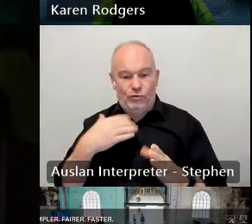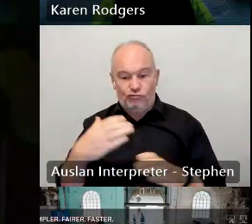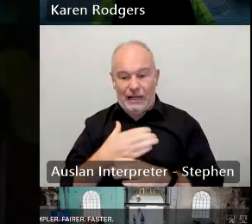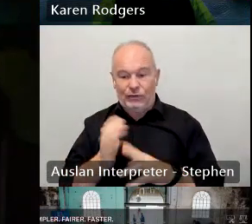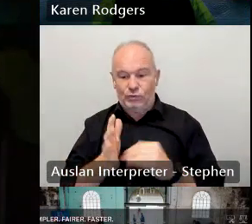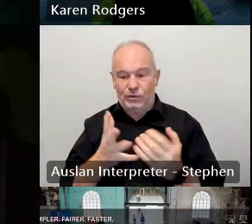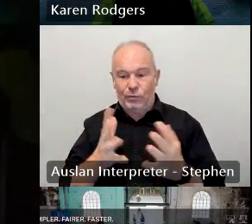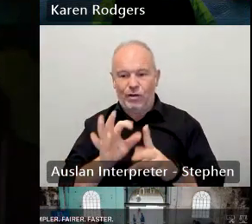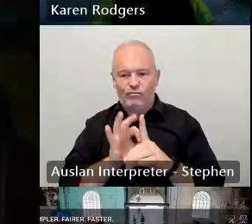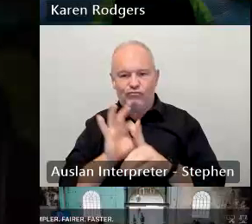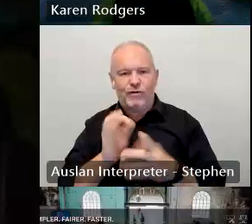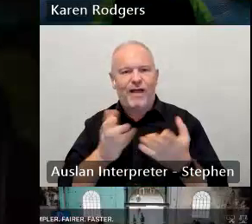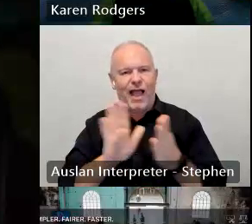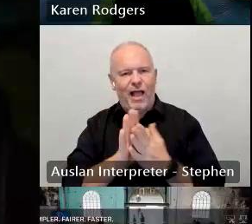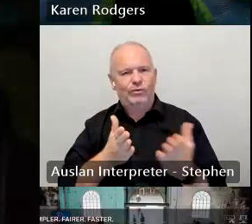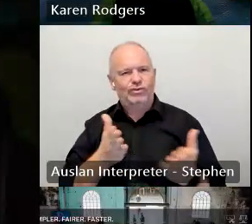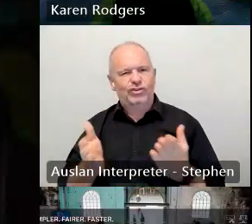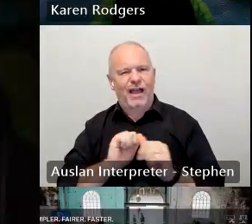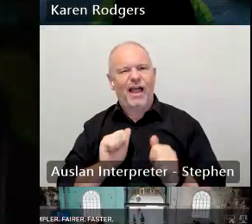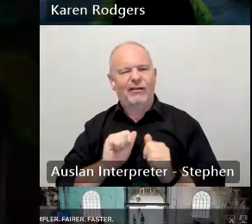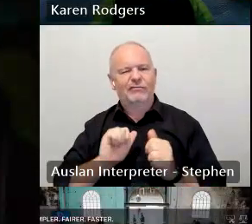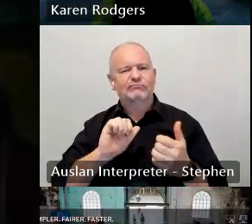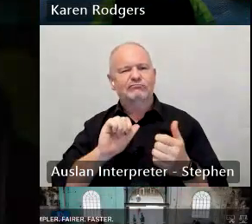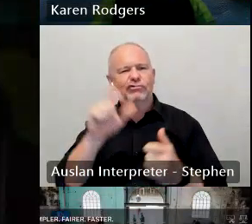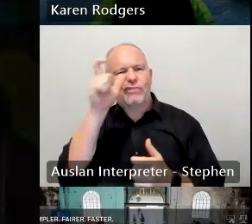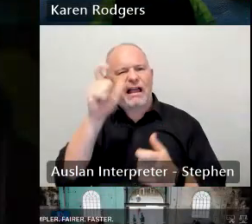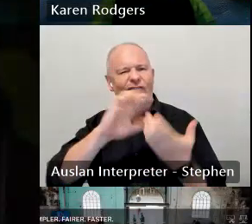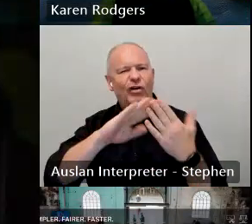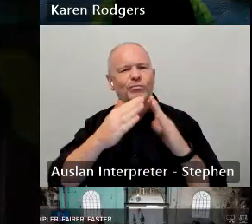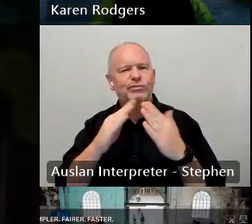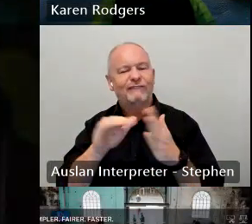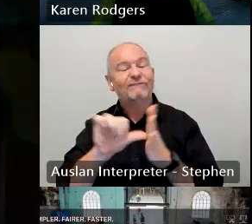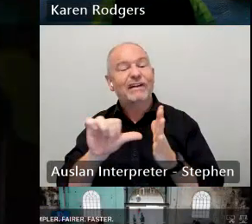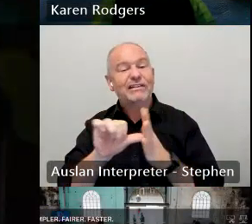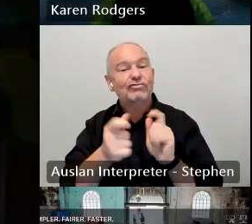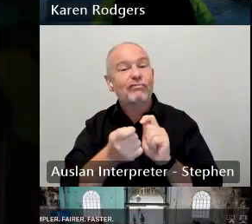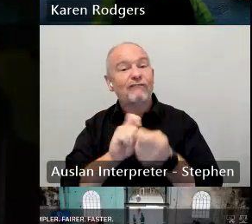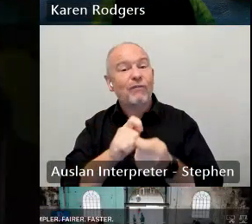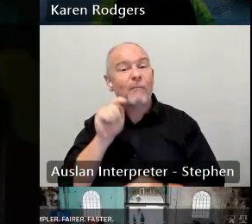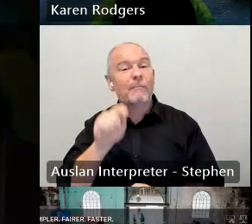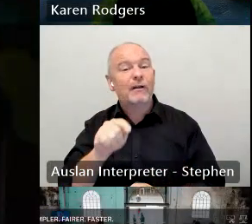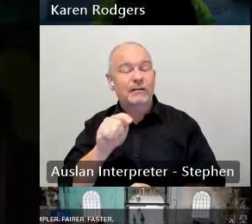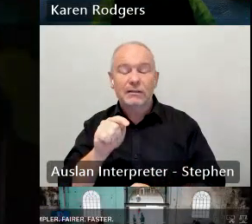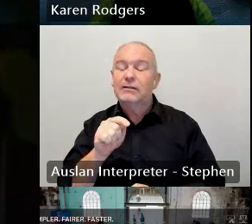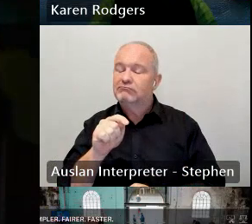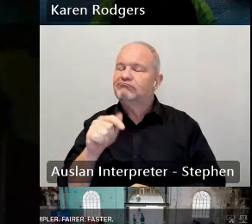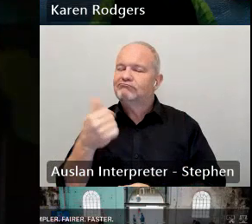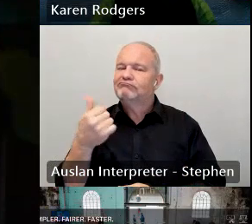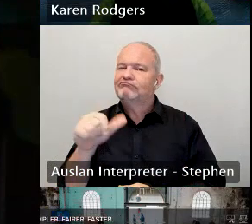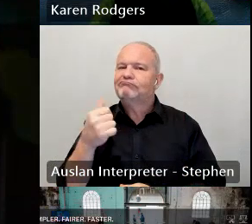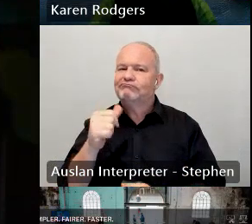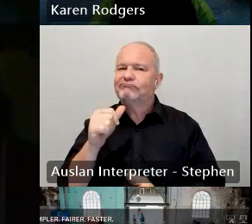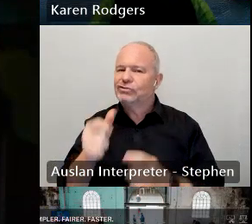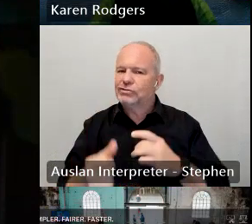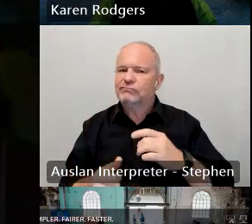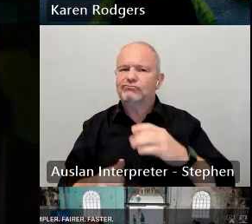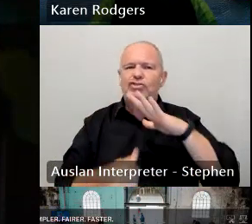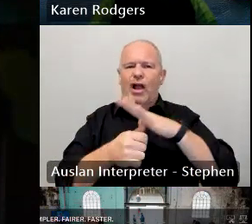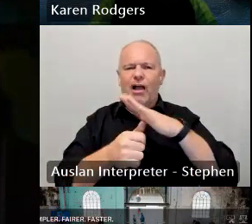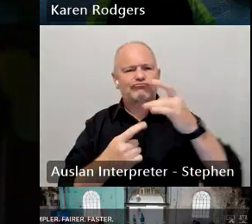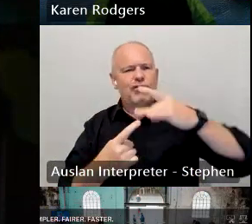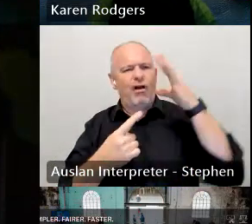way that we serve our creative communities. Funding reform was unsurprisingly a top priority for many